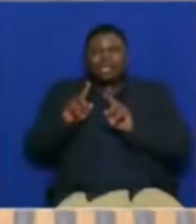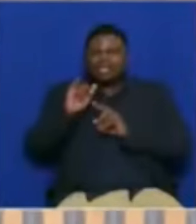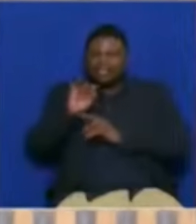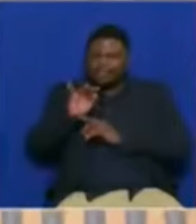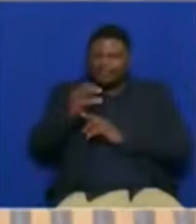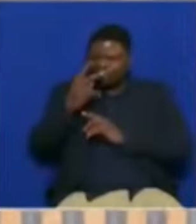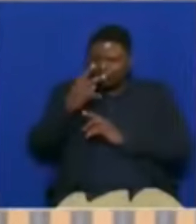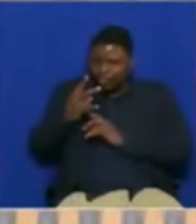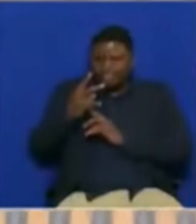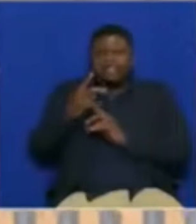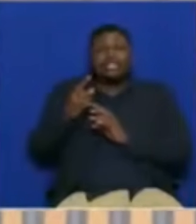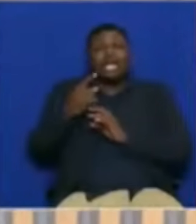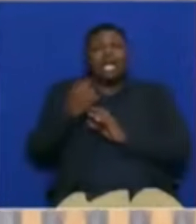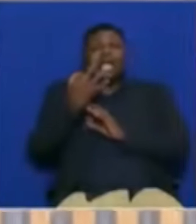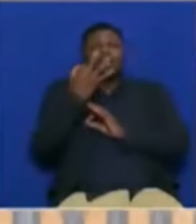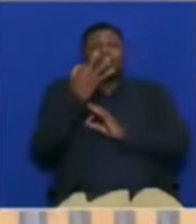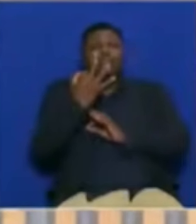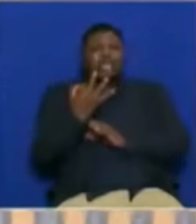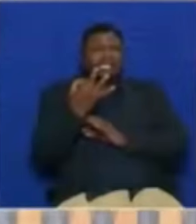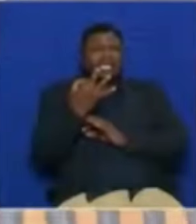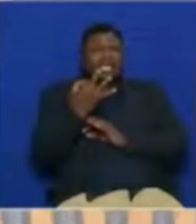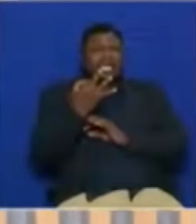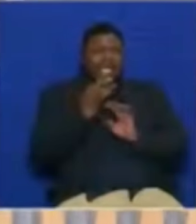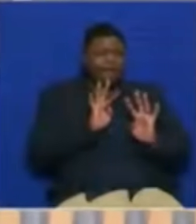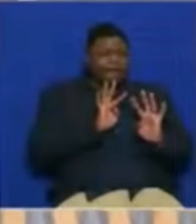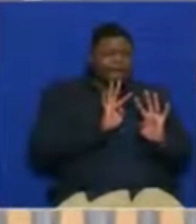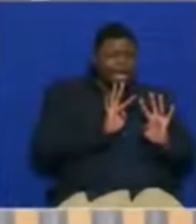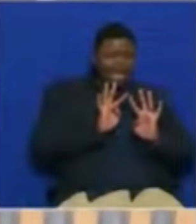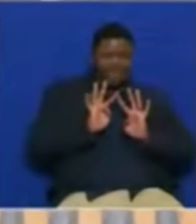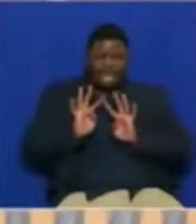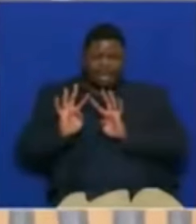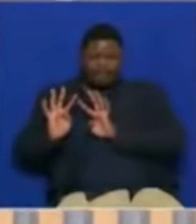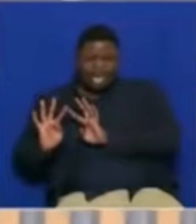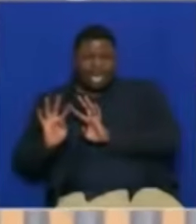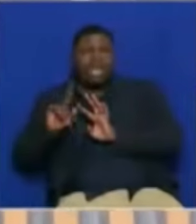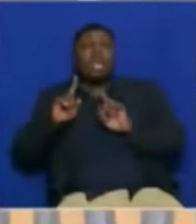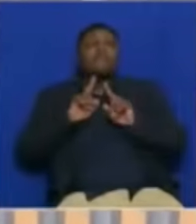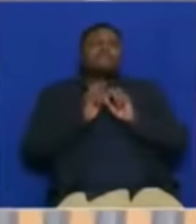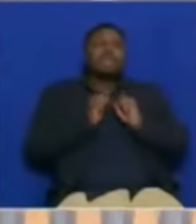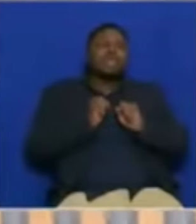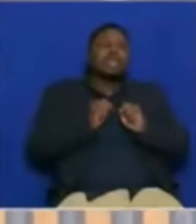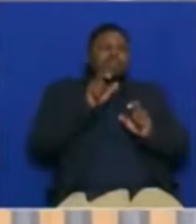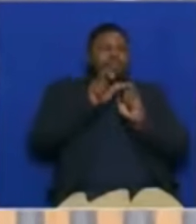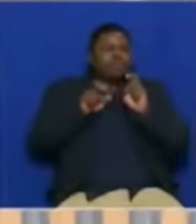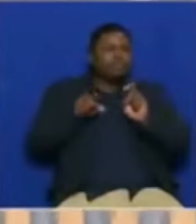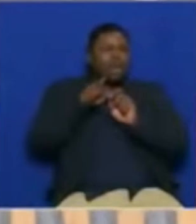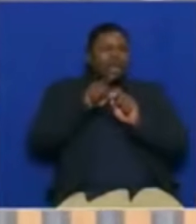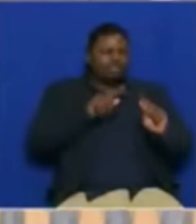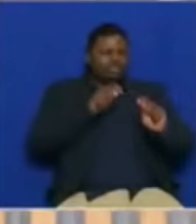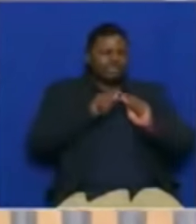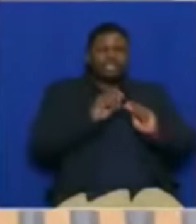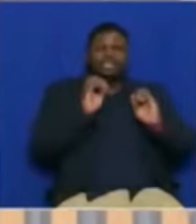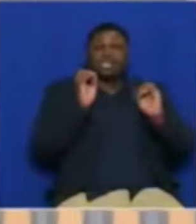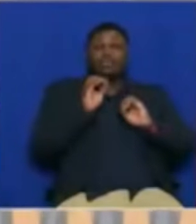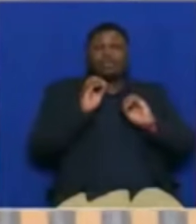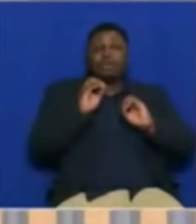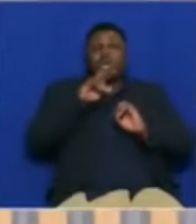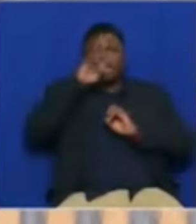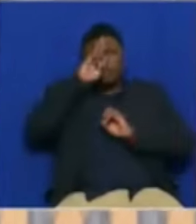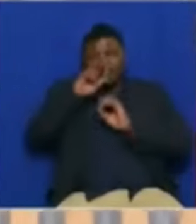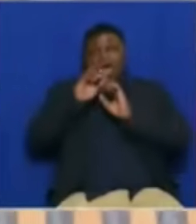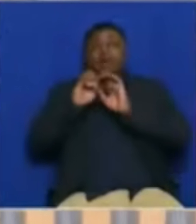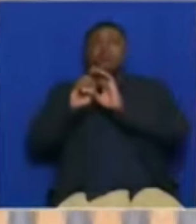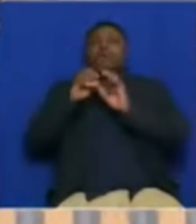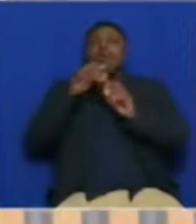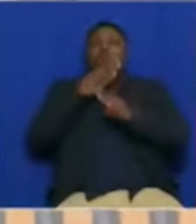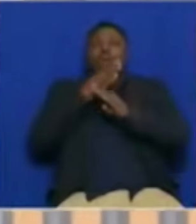they never change, and then you stopped at but. I think there's a point you wanted to make about the changes to the panel. Yes.